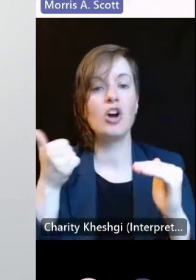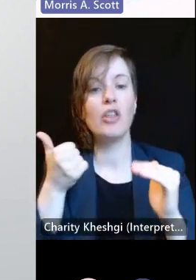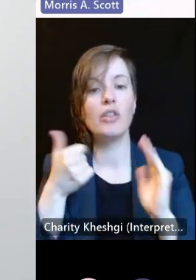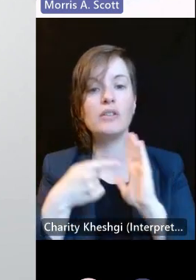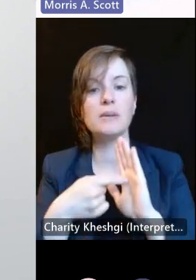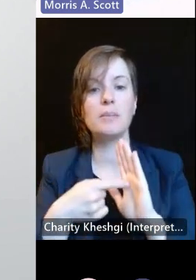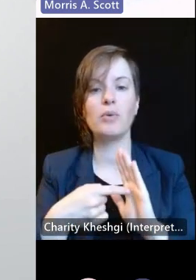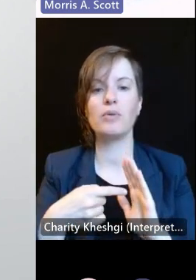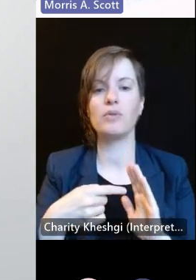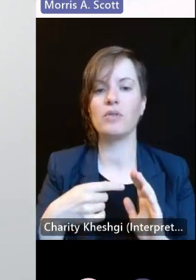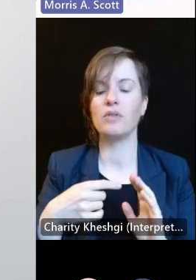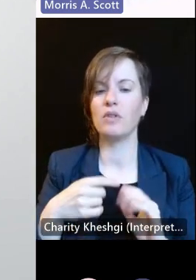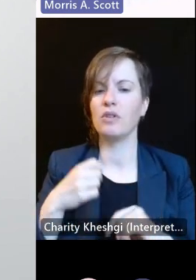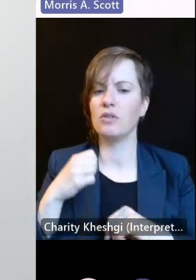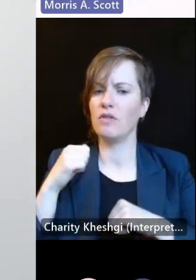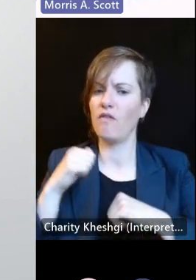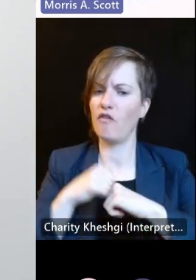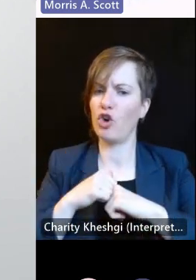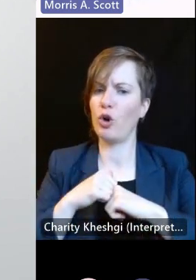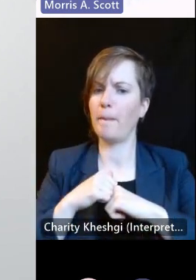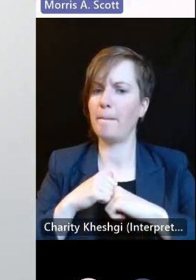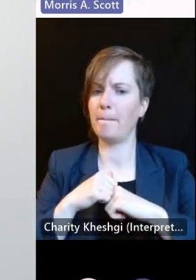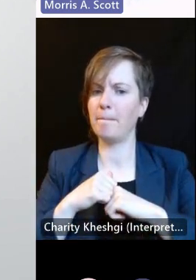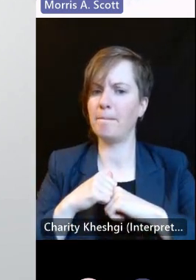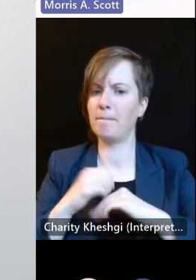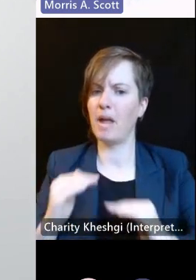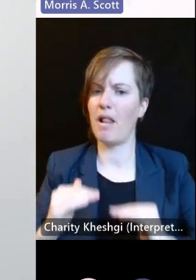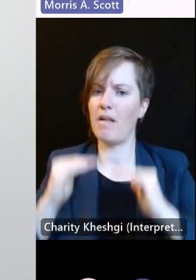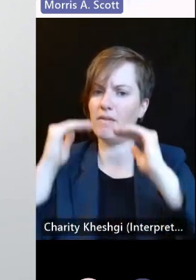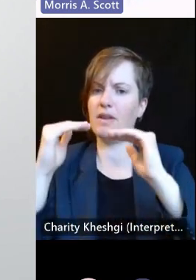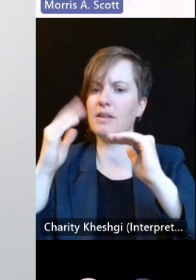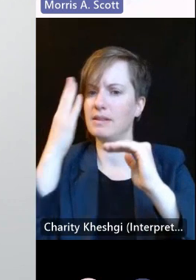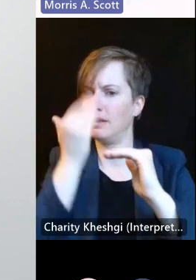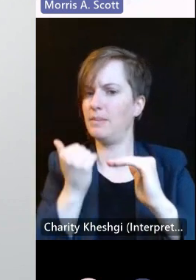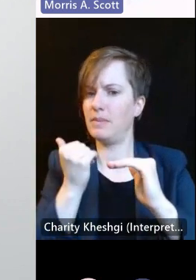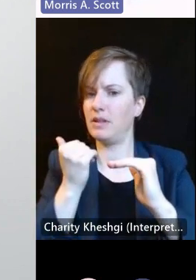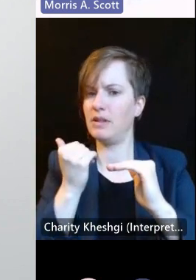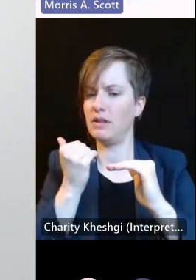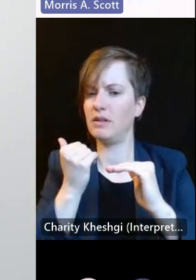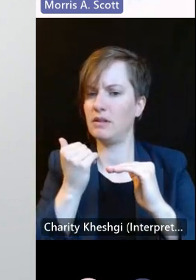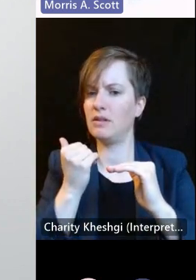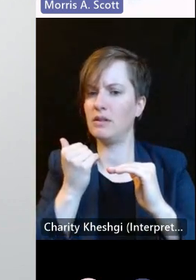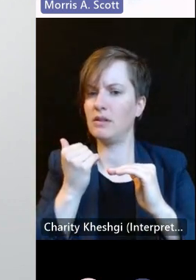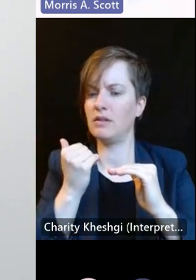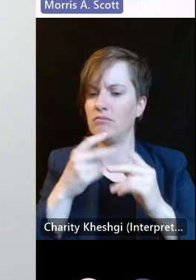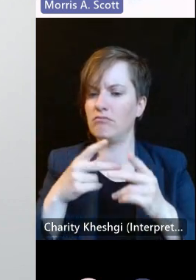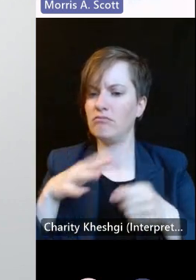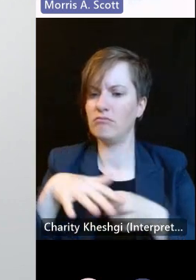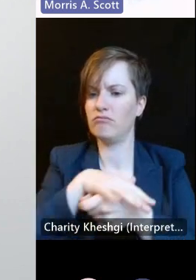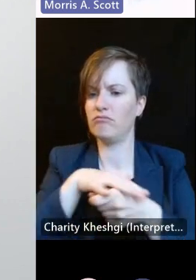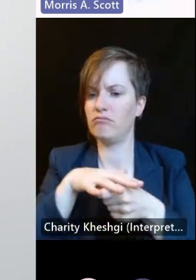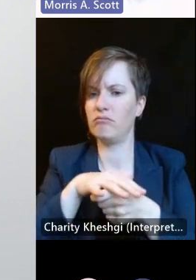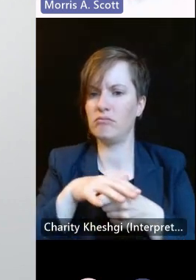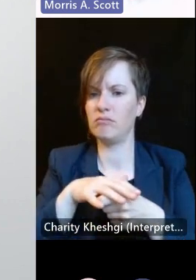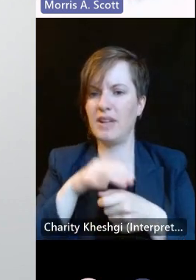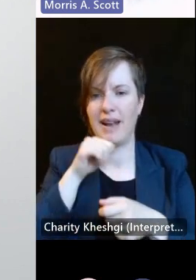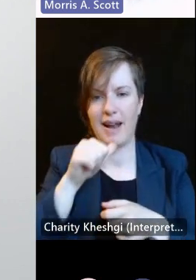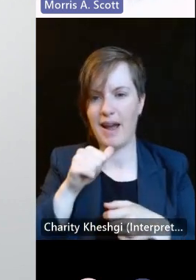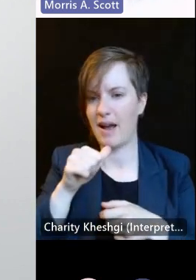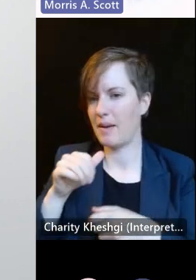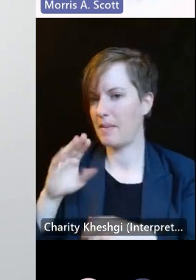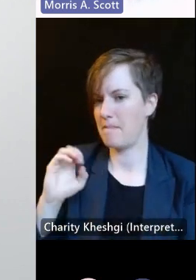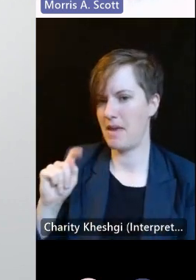than mats on the floor. Another example could include changes in policies and restrict